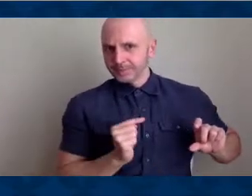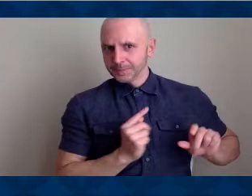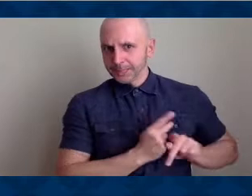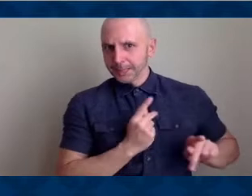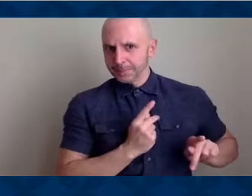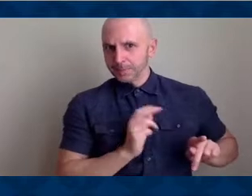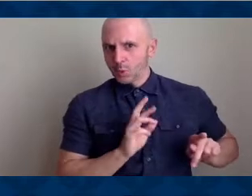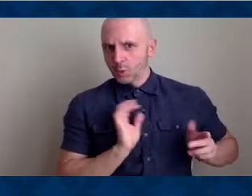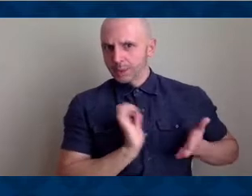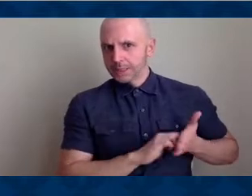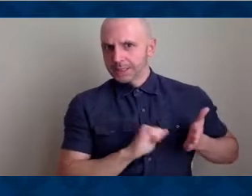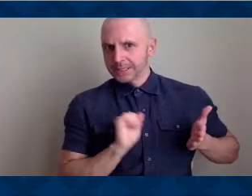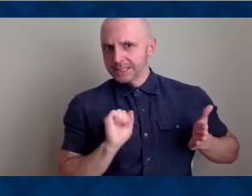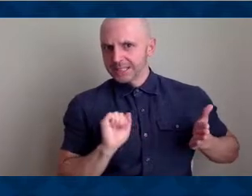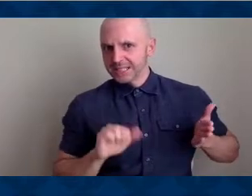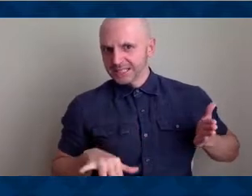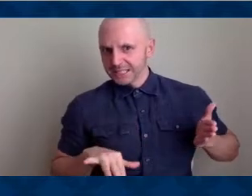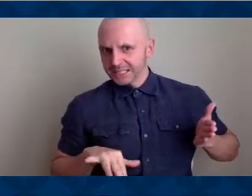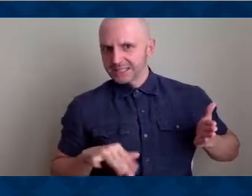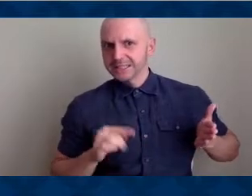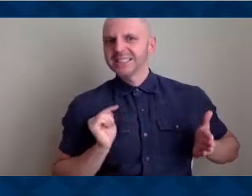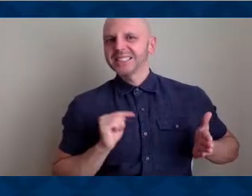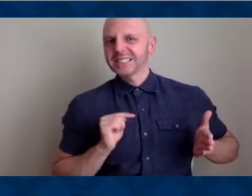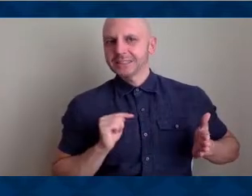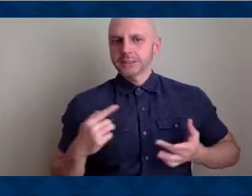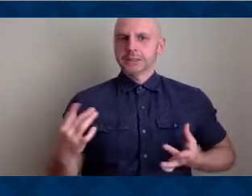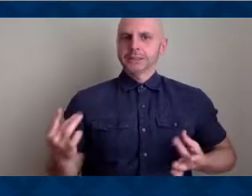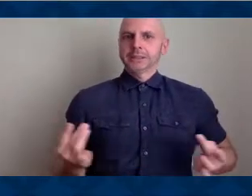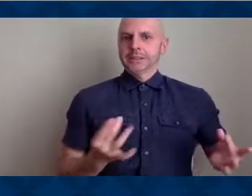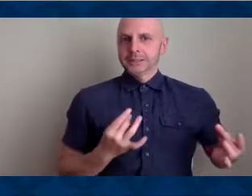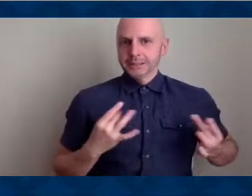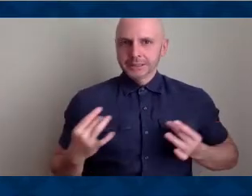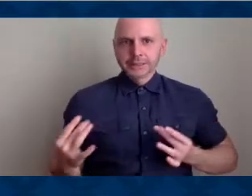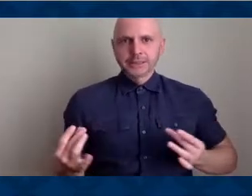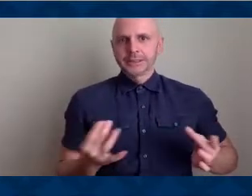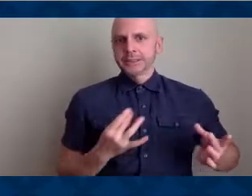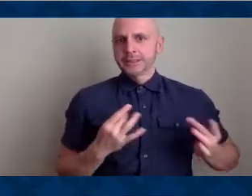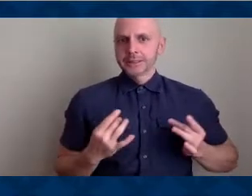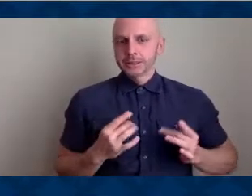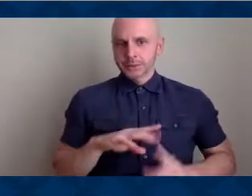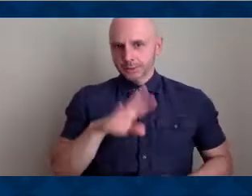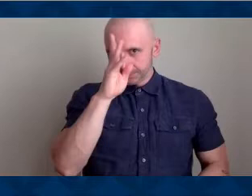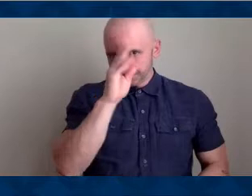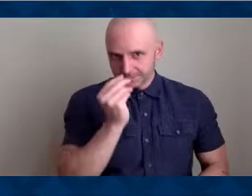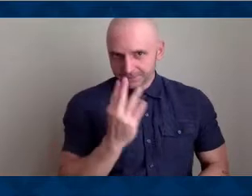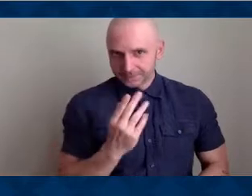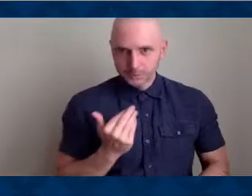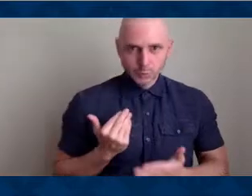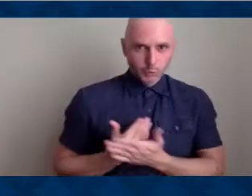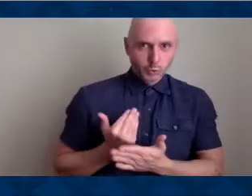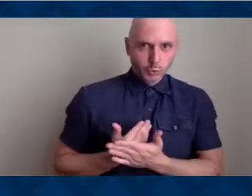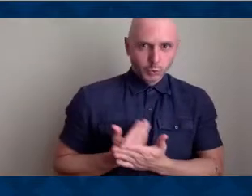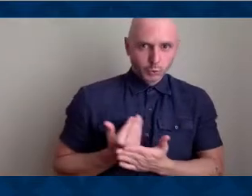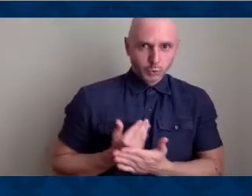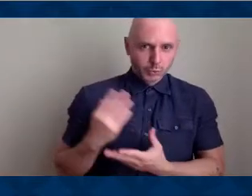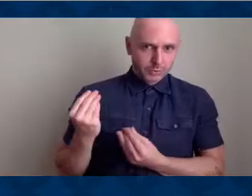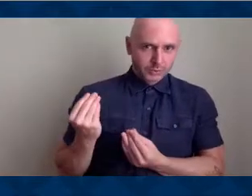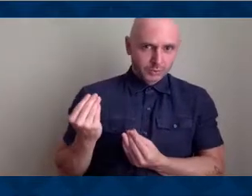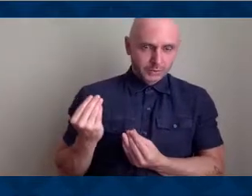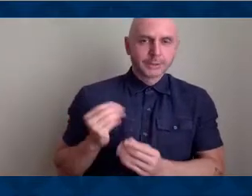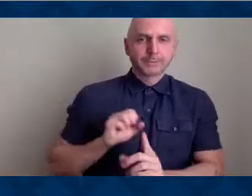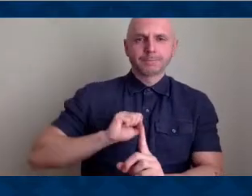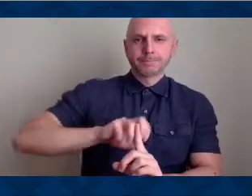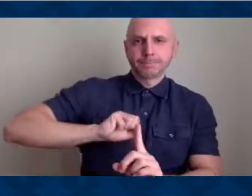Just to bring you up to date on where things stand on this process, the advisory committee that was conducting